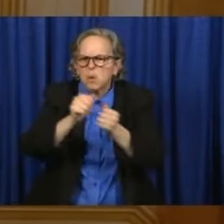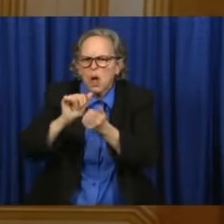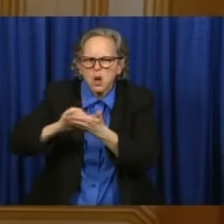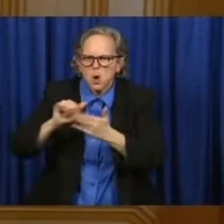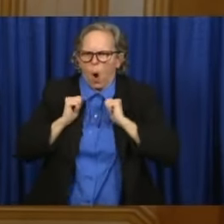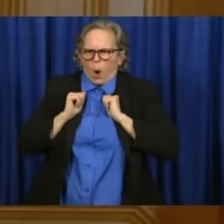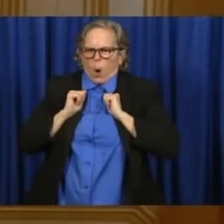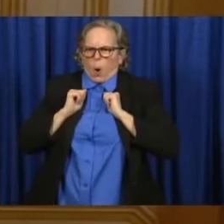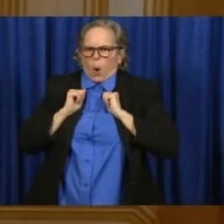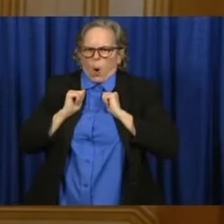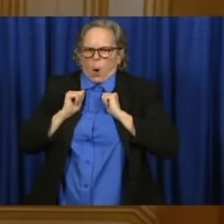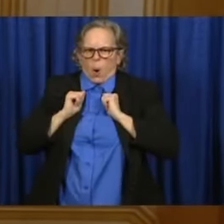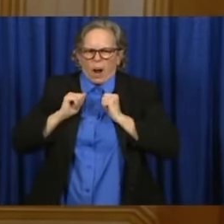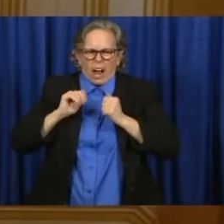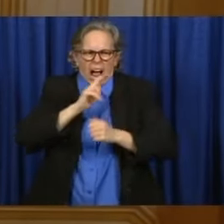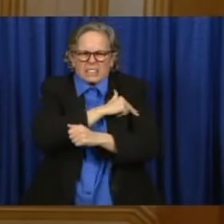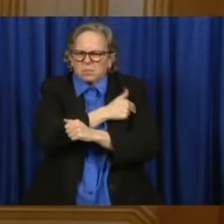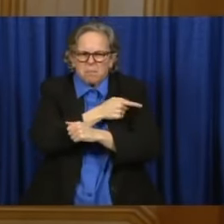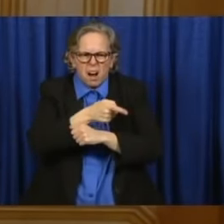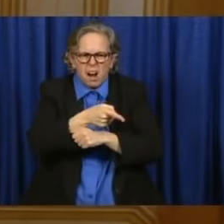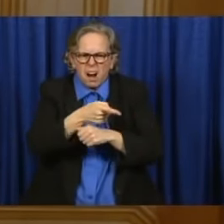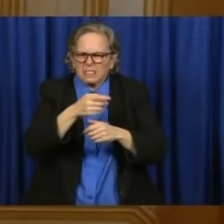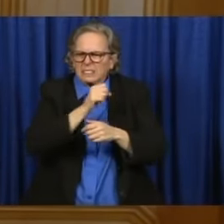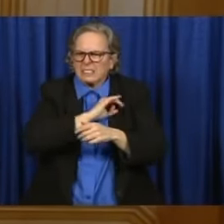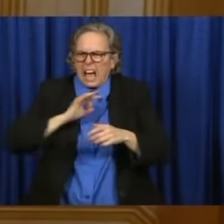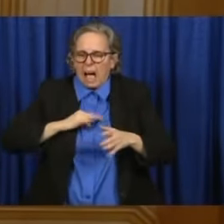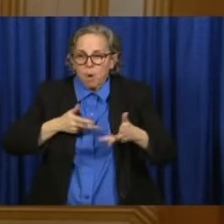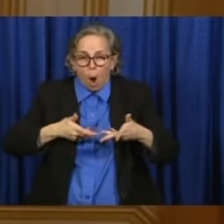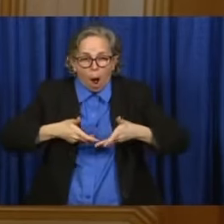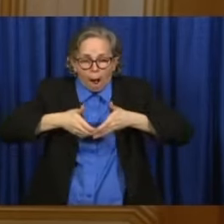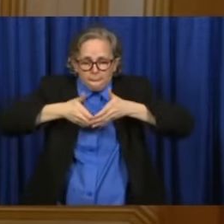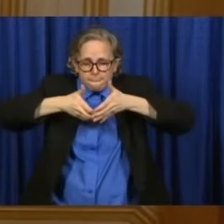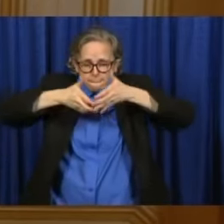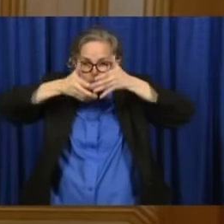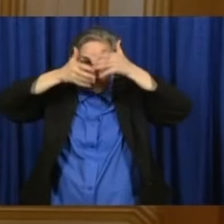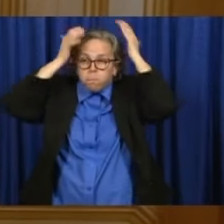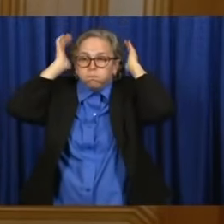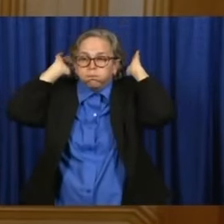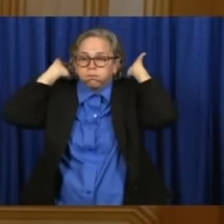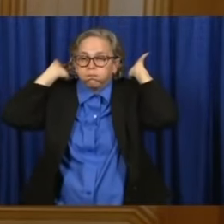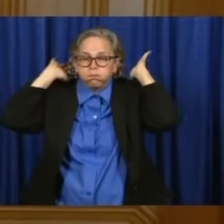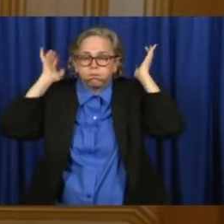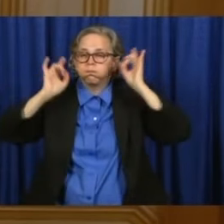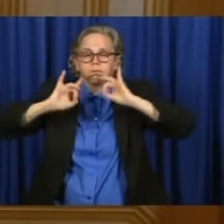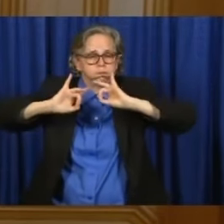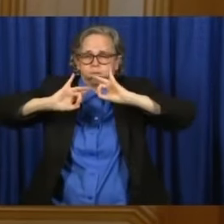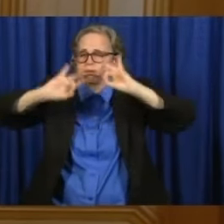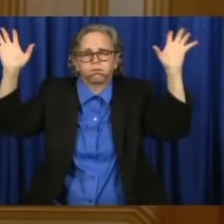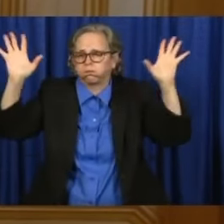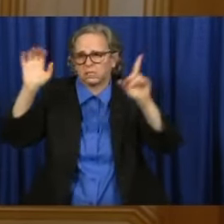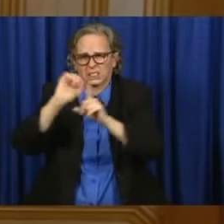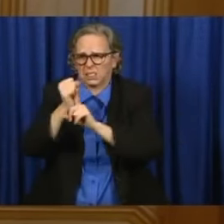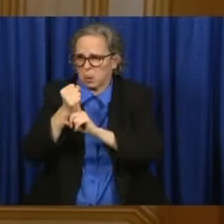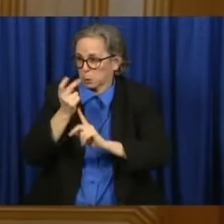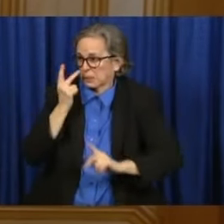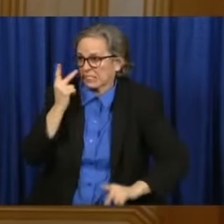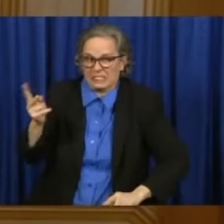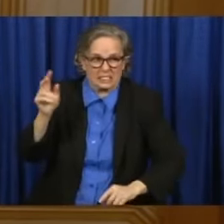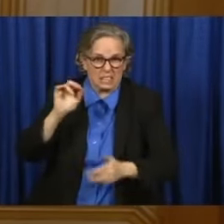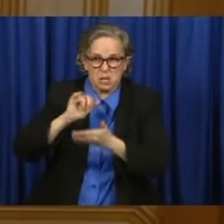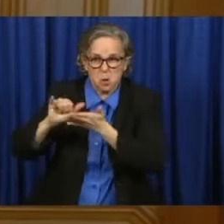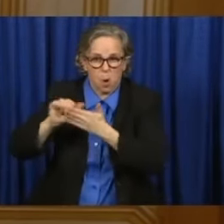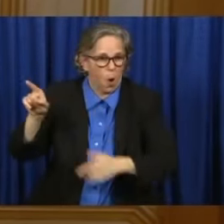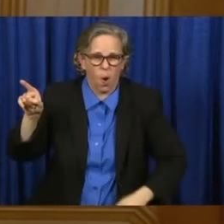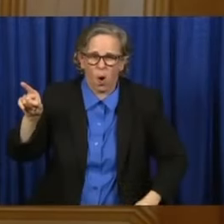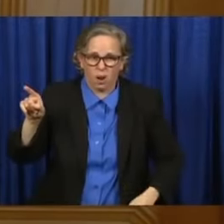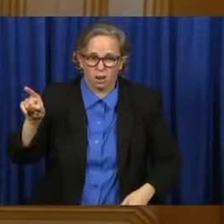hospital personnel who are just in a horrible, horrible, horrible situation. We still don't know if we can avoid